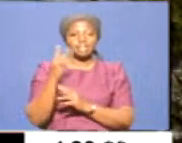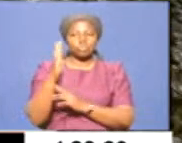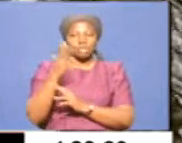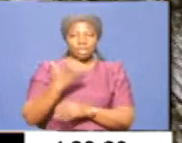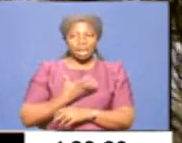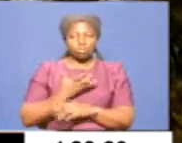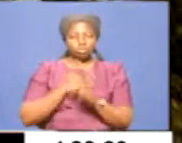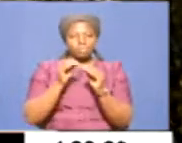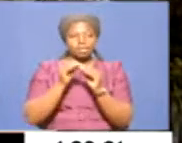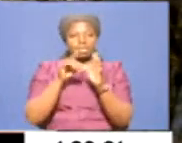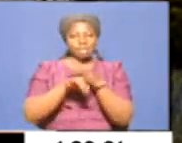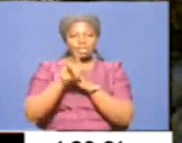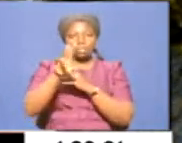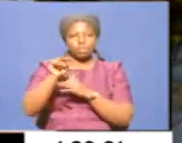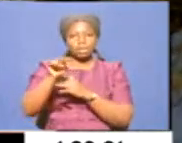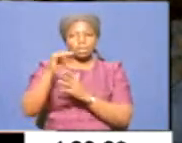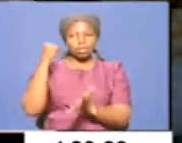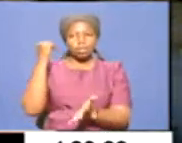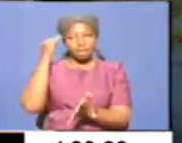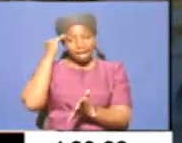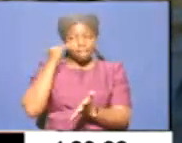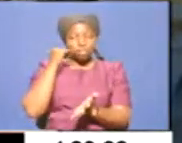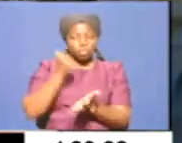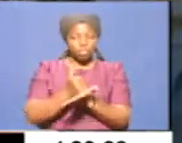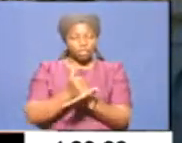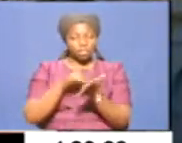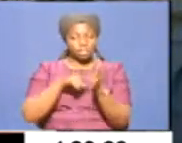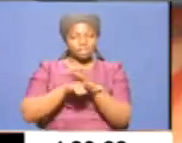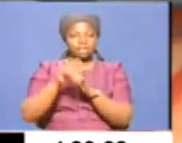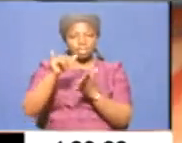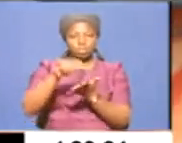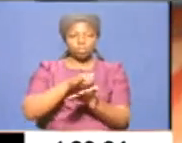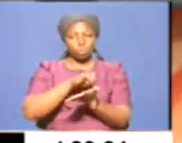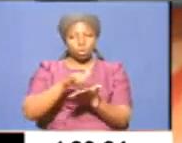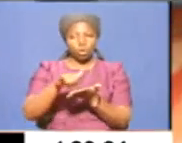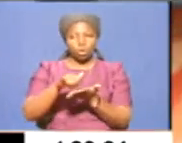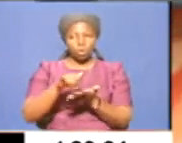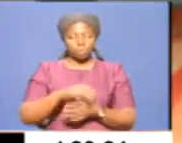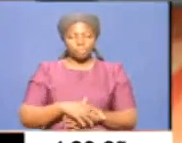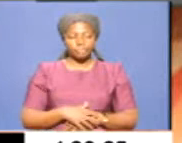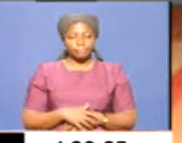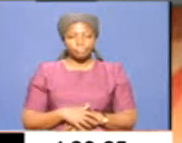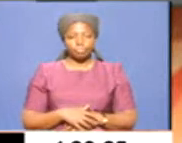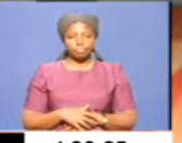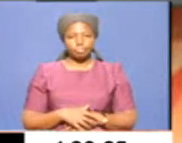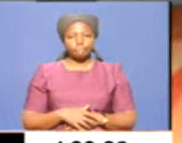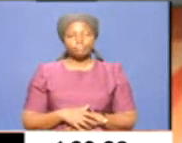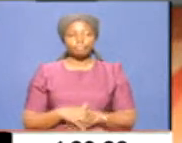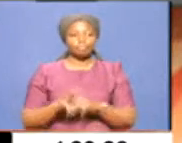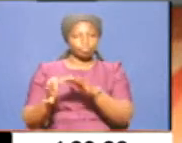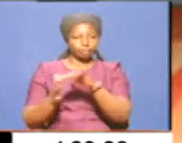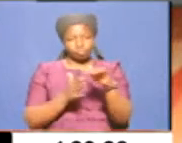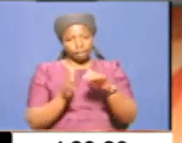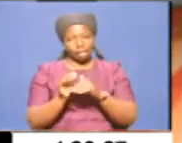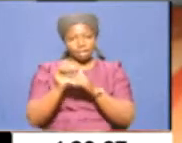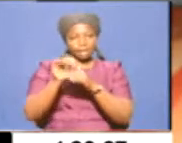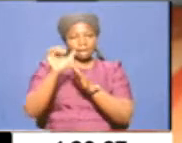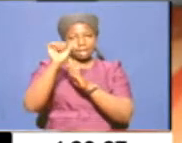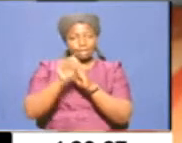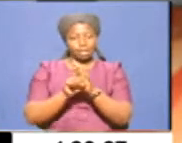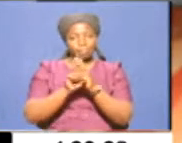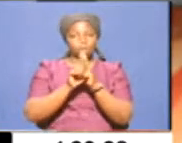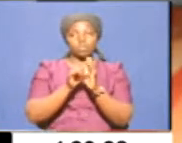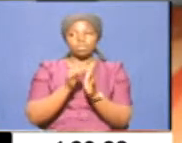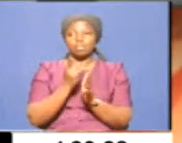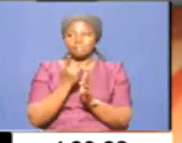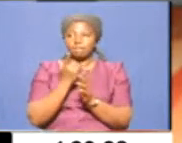New York. Purity Museo, Lunchtime News. The leadership of Lake Victoria South Water